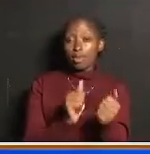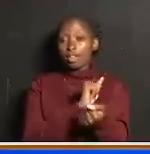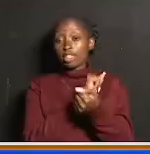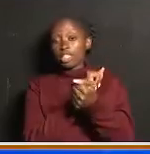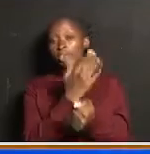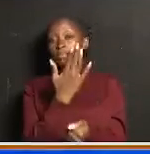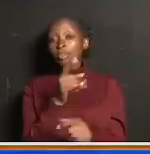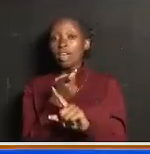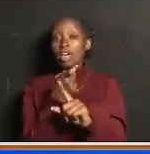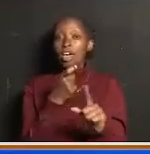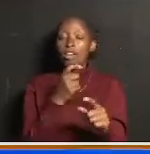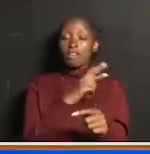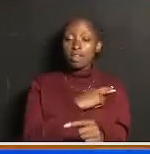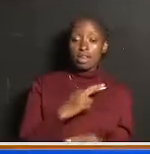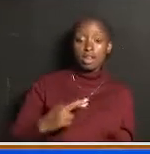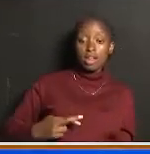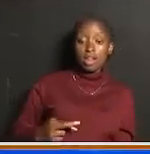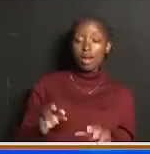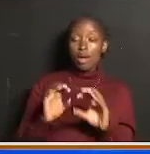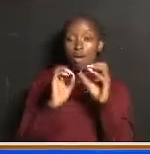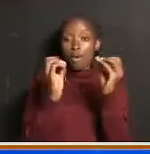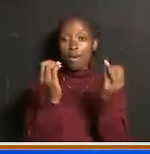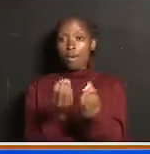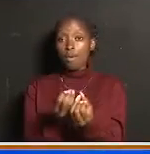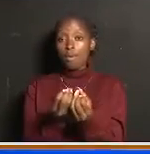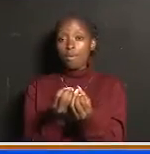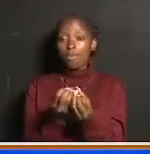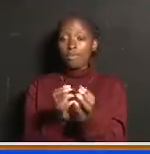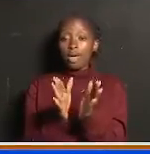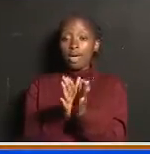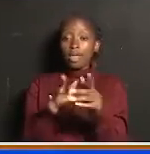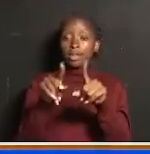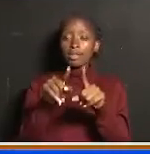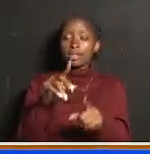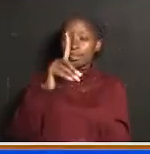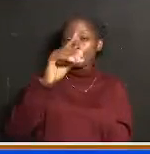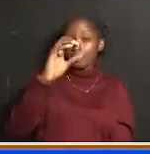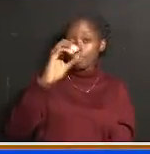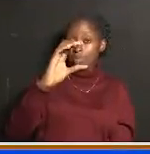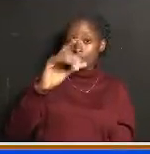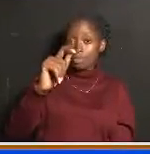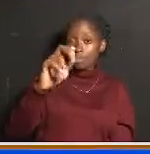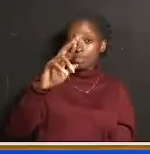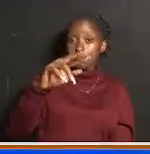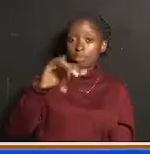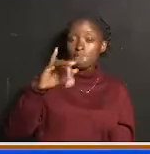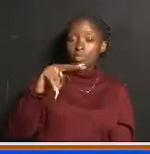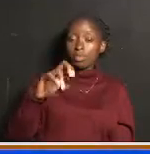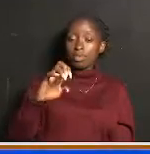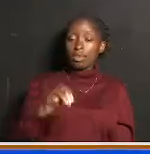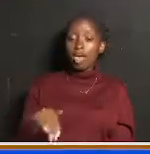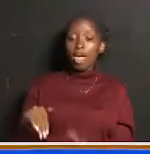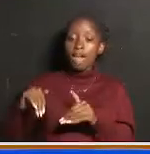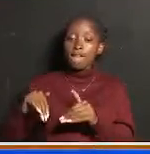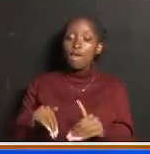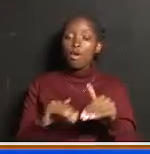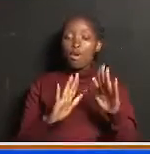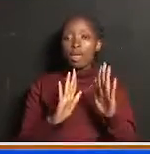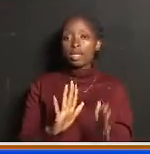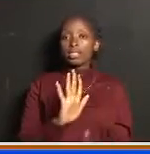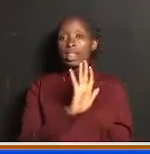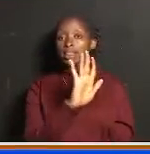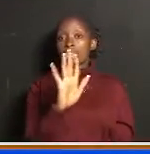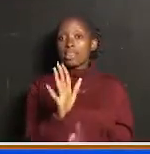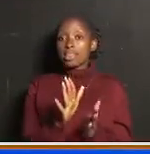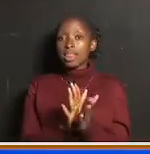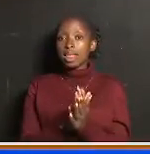religious organizations from extreme indoctrination of their followers, including radicalization,